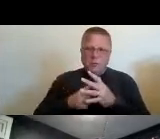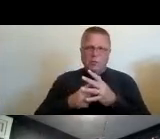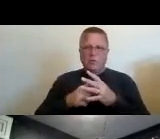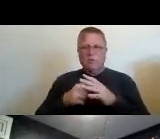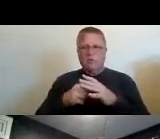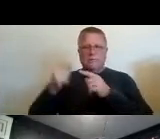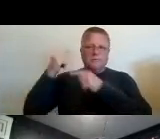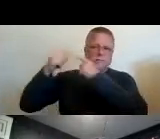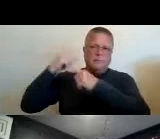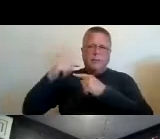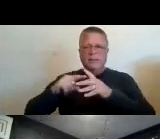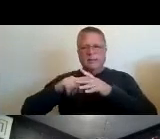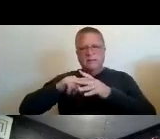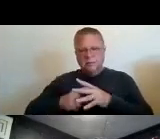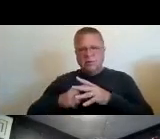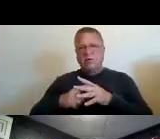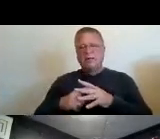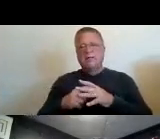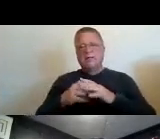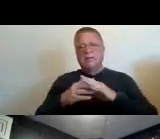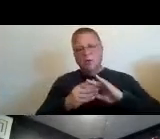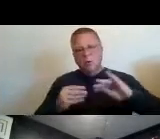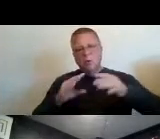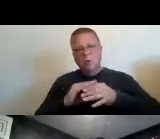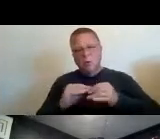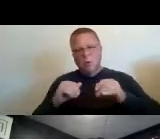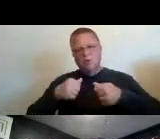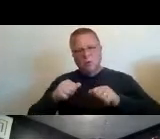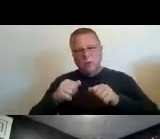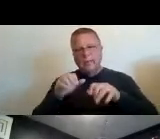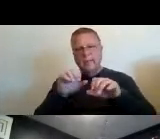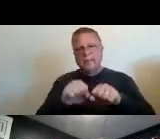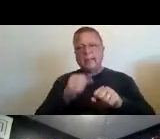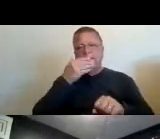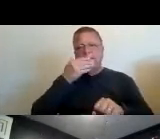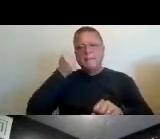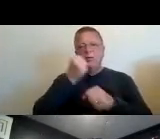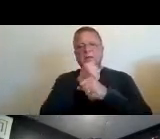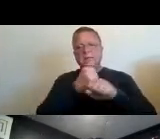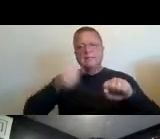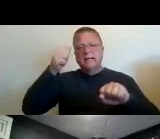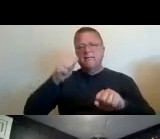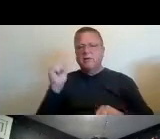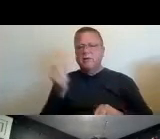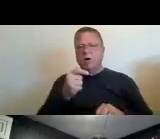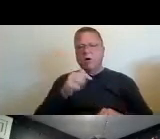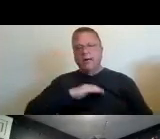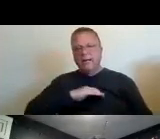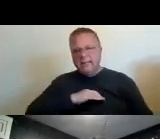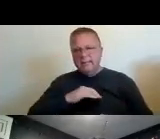will, of trying to get better, safer, all ages and abilities,